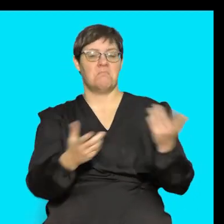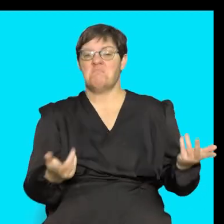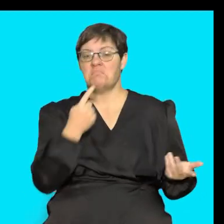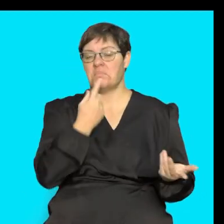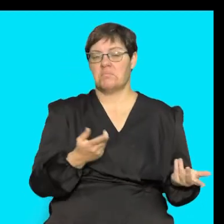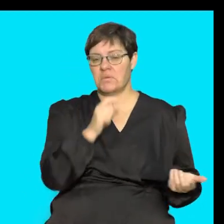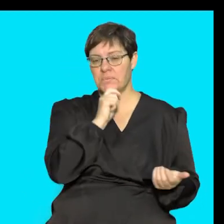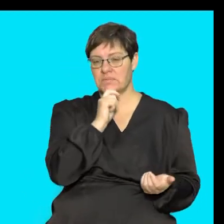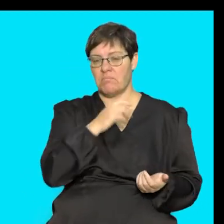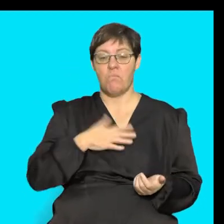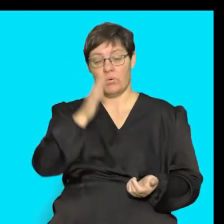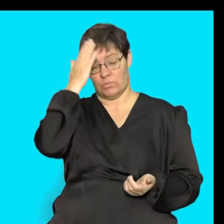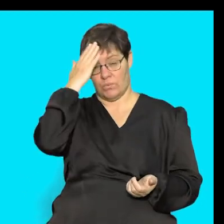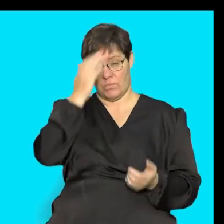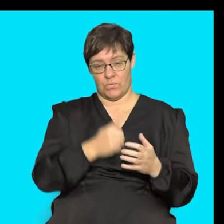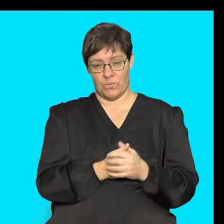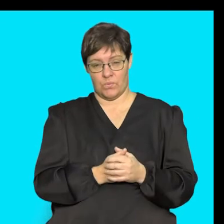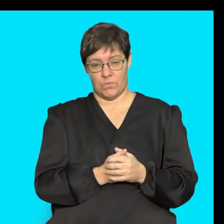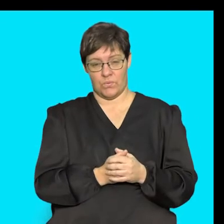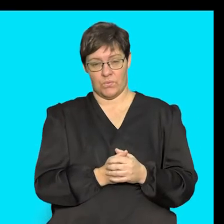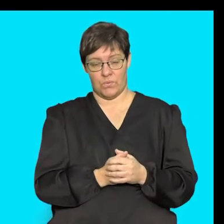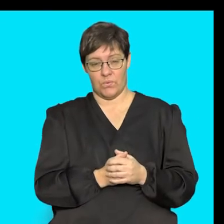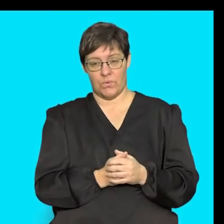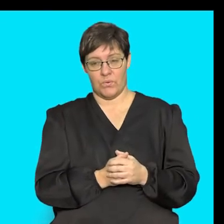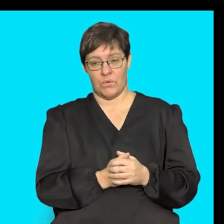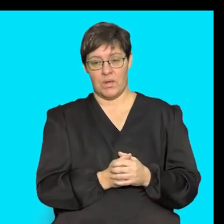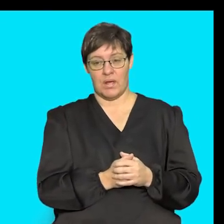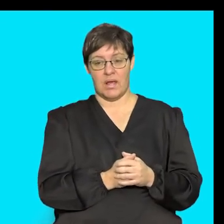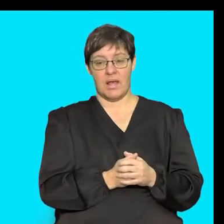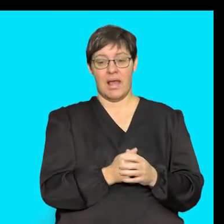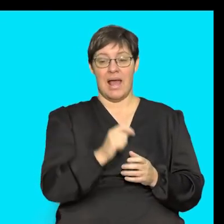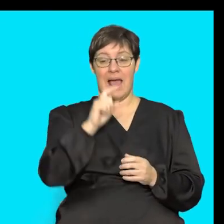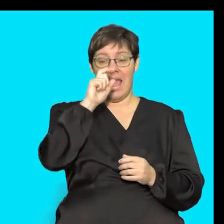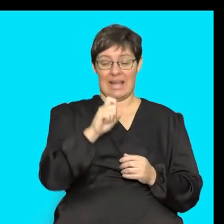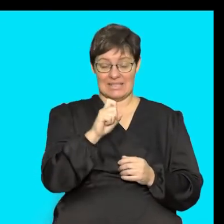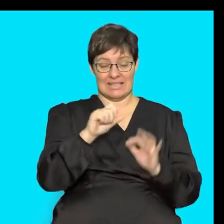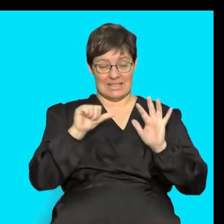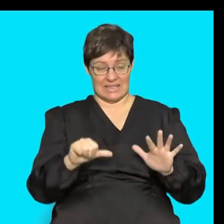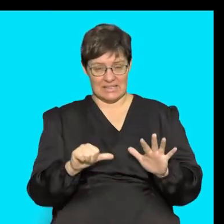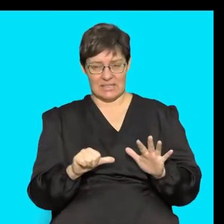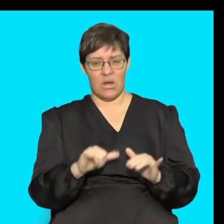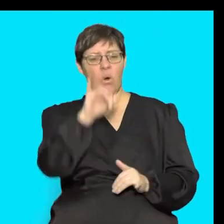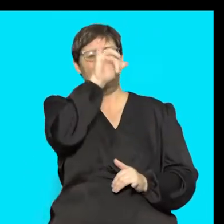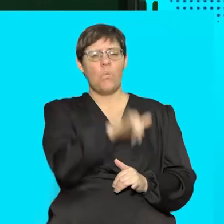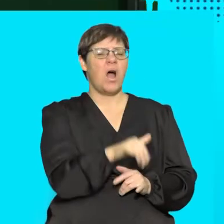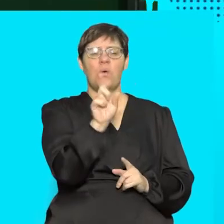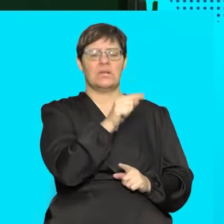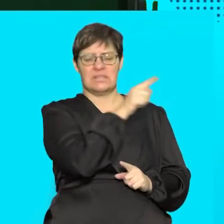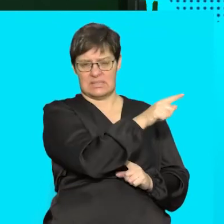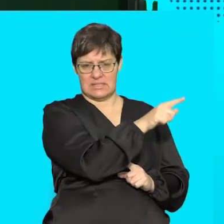predict, let's say I want to know, if my x is 6, I want to know what is y.